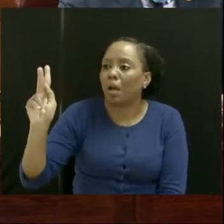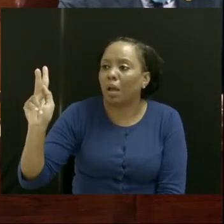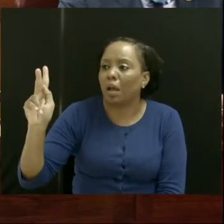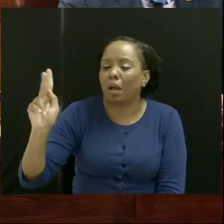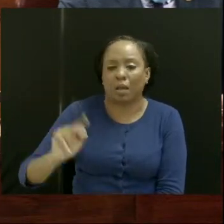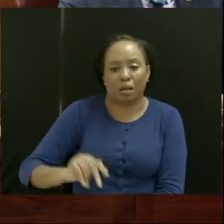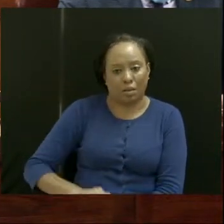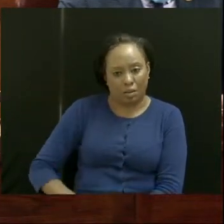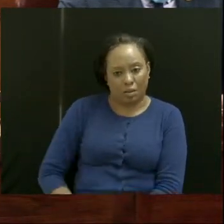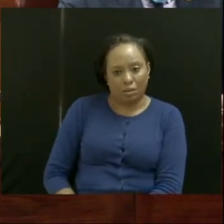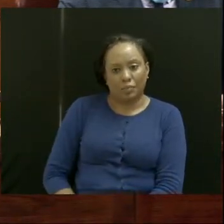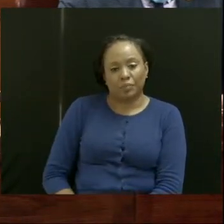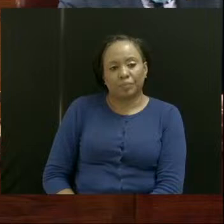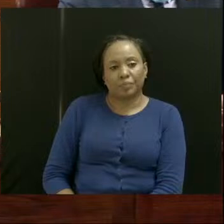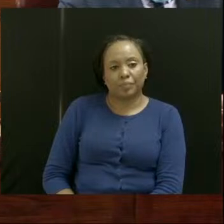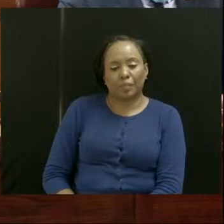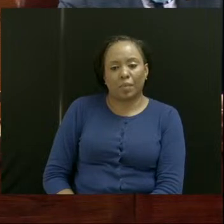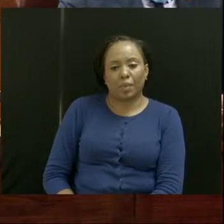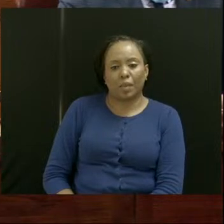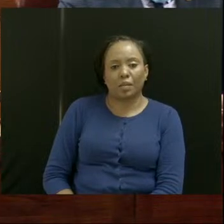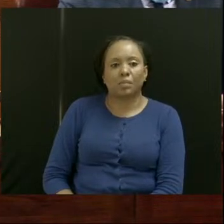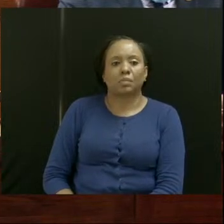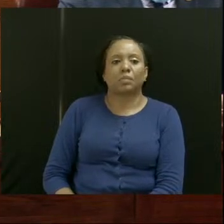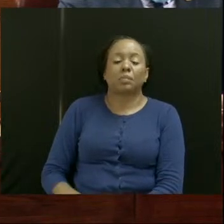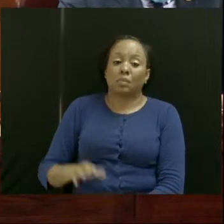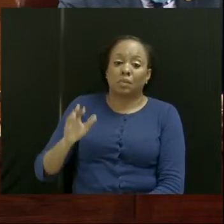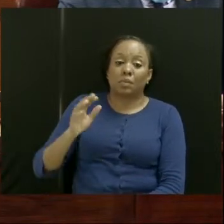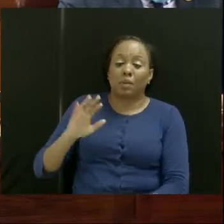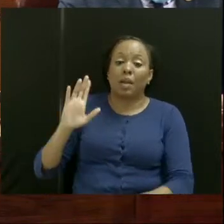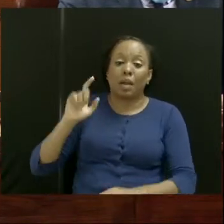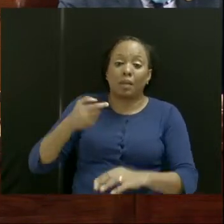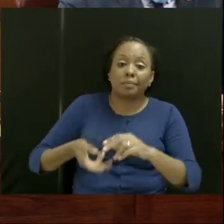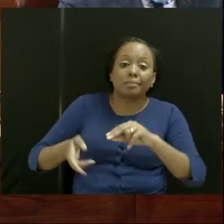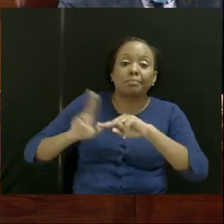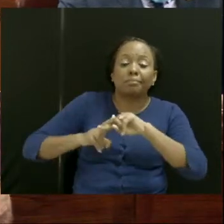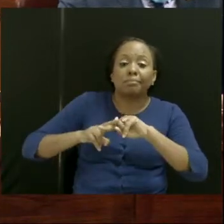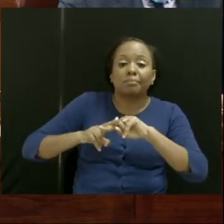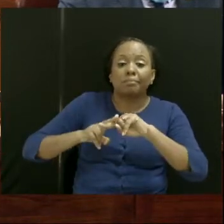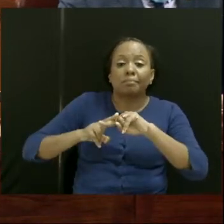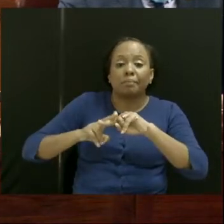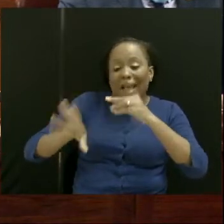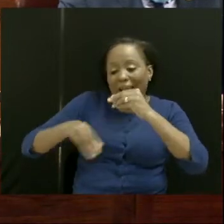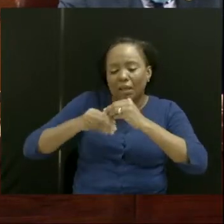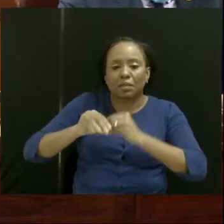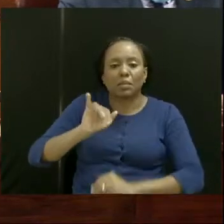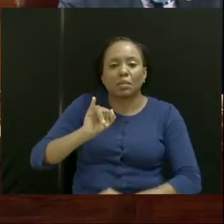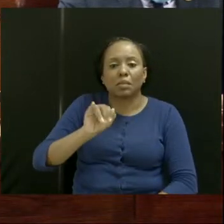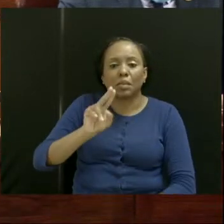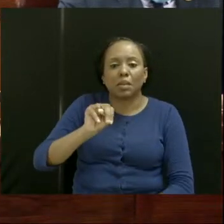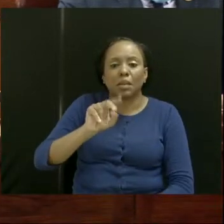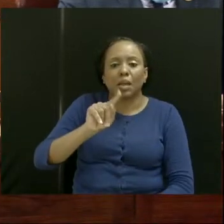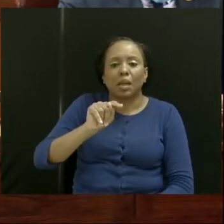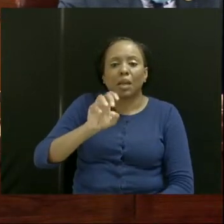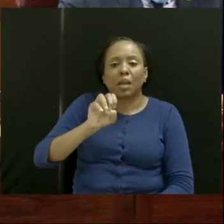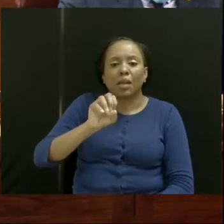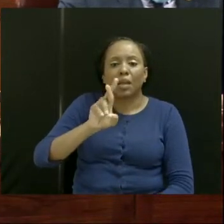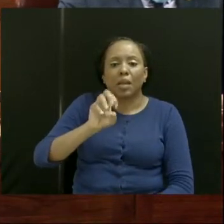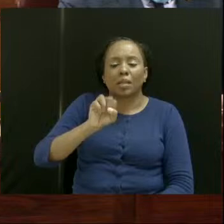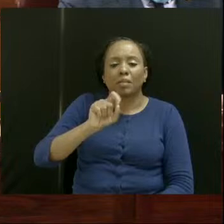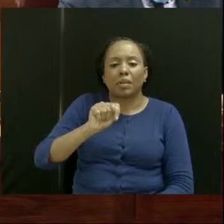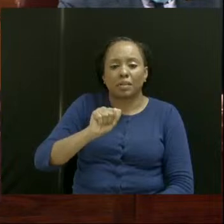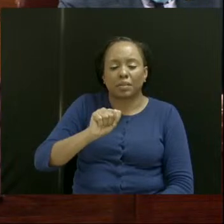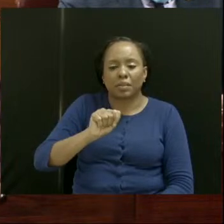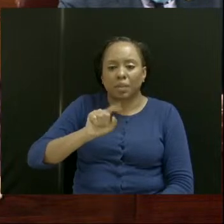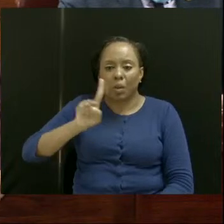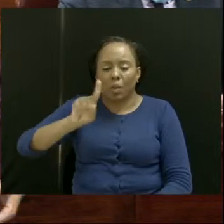1%. As opposed to what obtained previously, what you'd get in and the international financial community. And we're